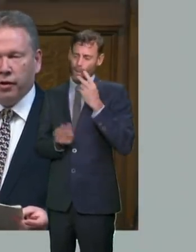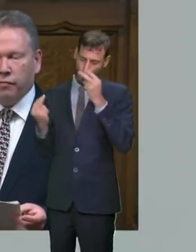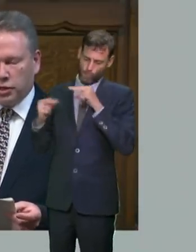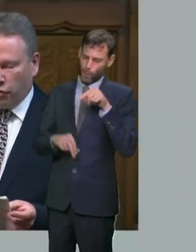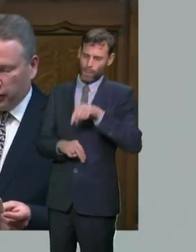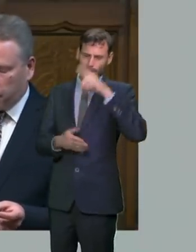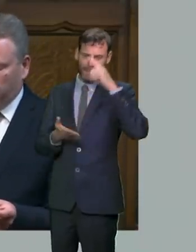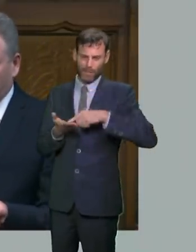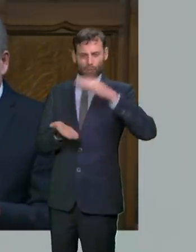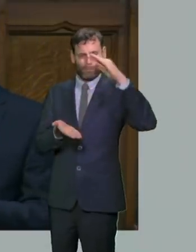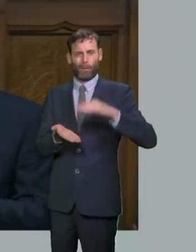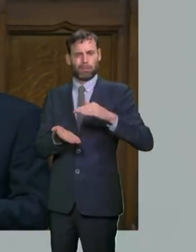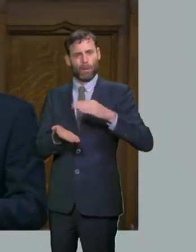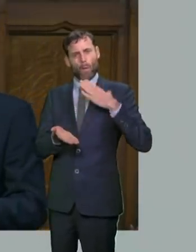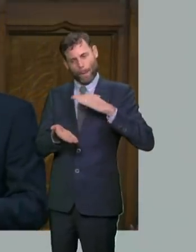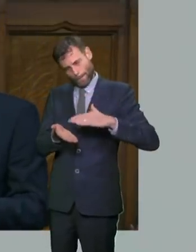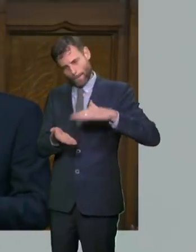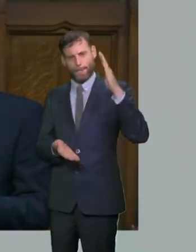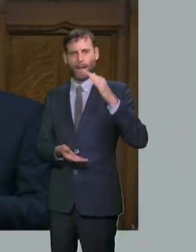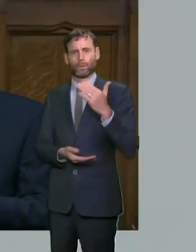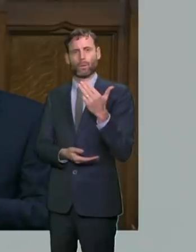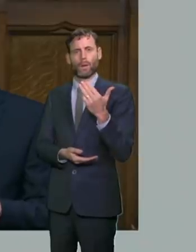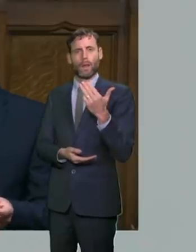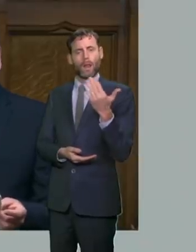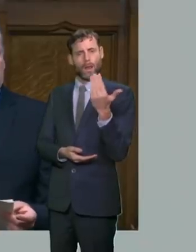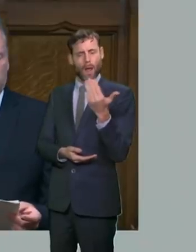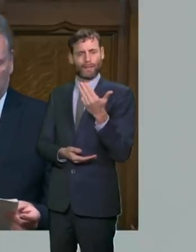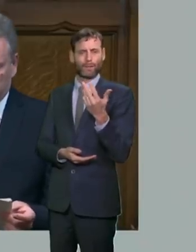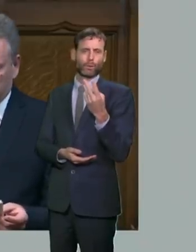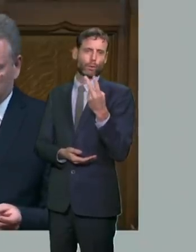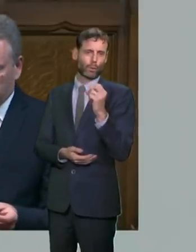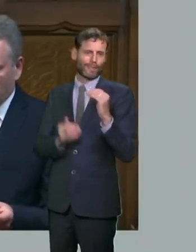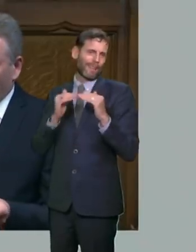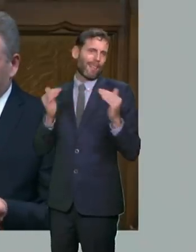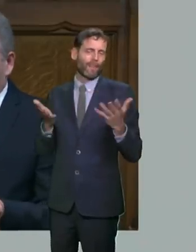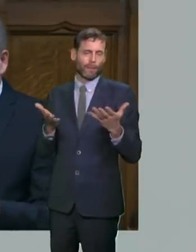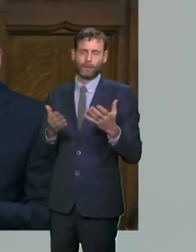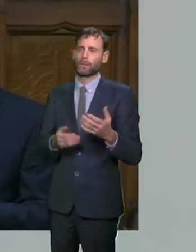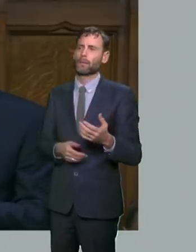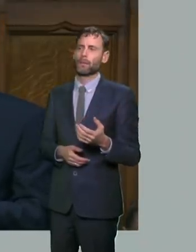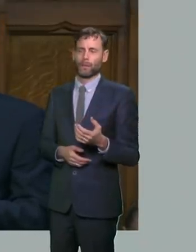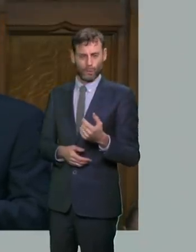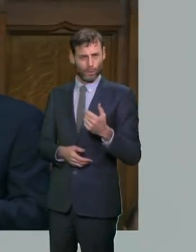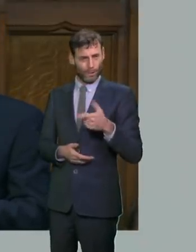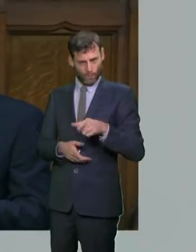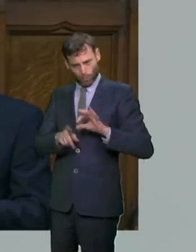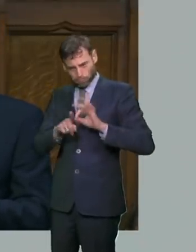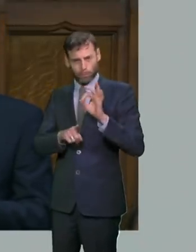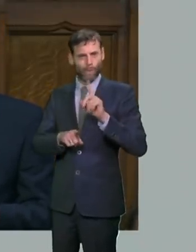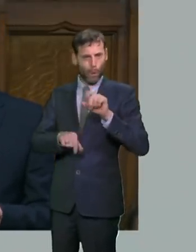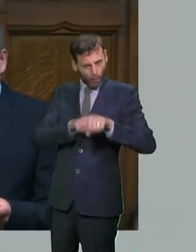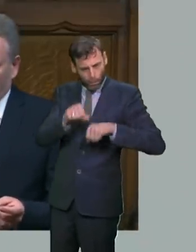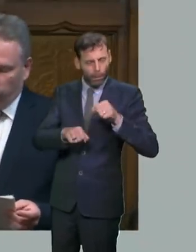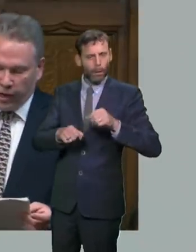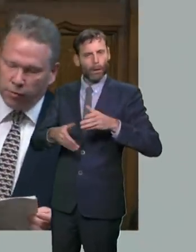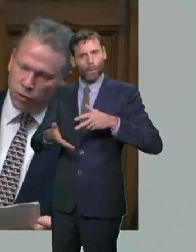decision? Restoring this grant back to 1920 levels is imperative to the safety of my constituents, whether in vehicles, cycling or walking, as I would